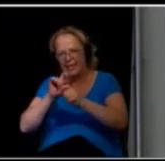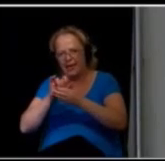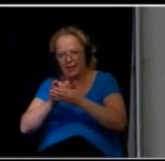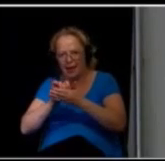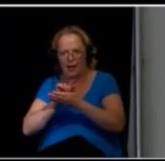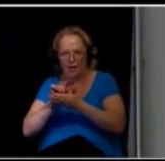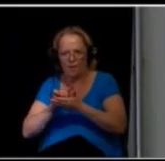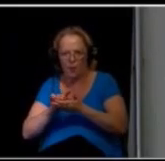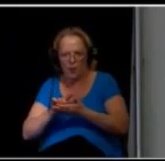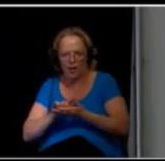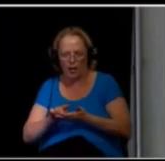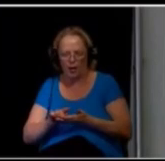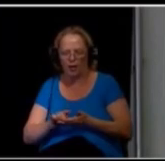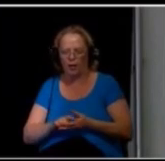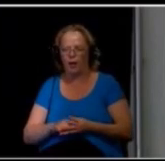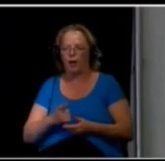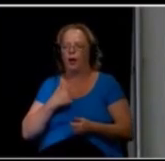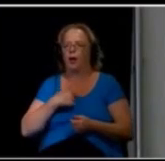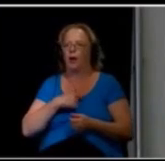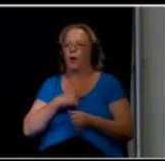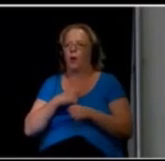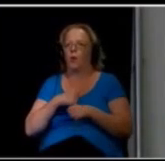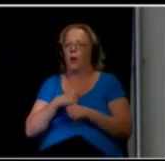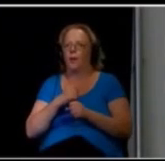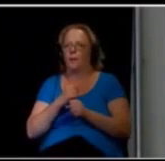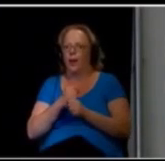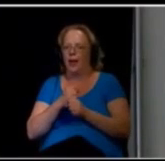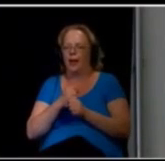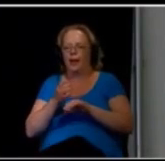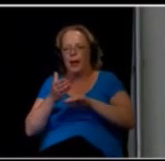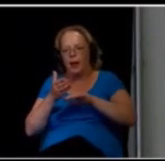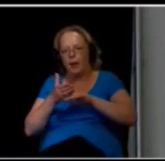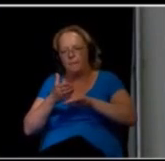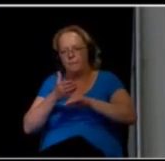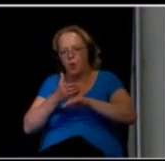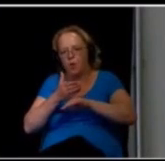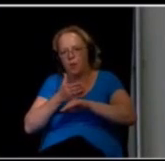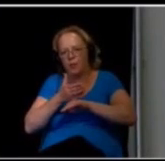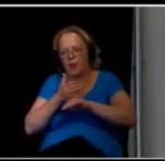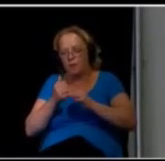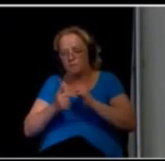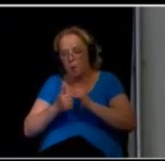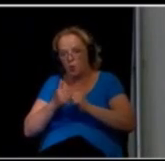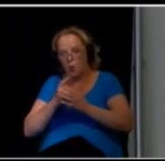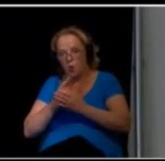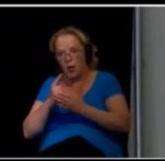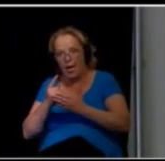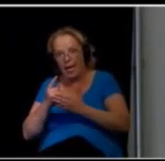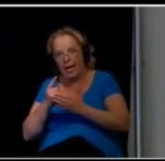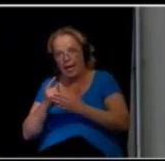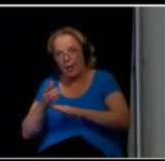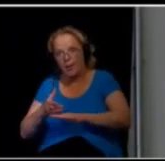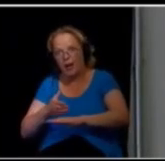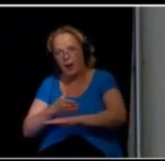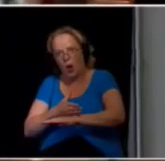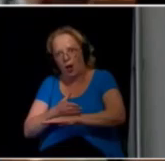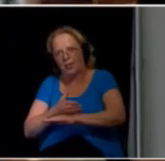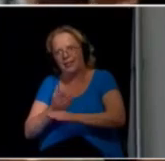so we make sort of improvements. Most weeks it gets better. Some weeks it gets worse.